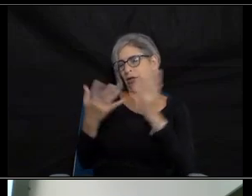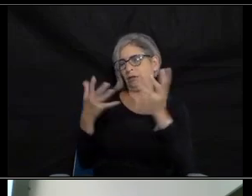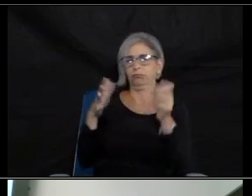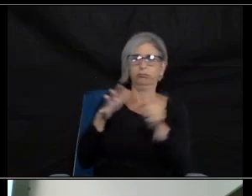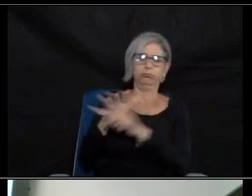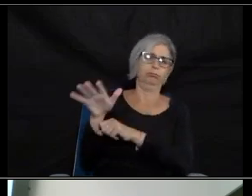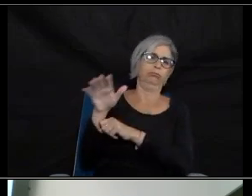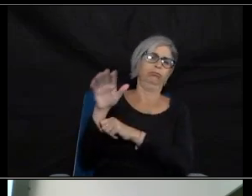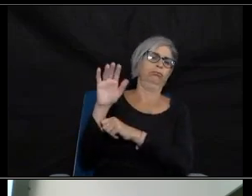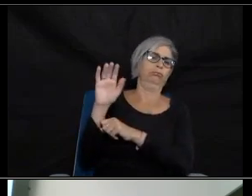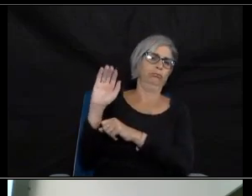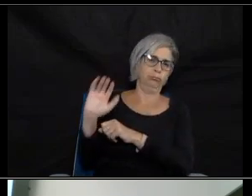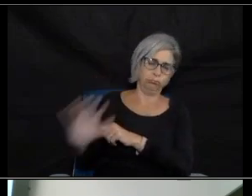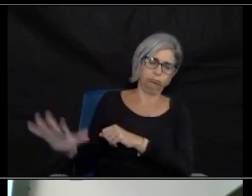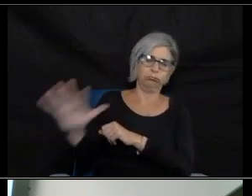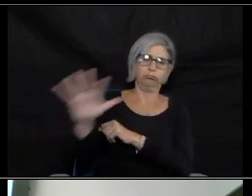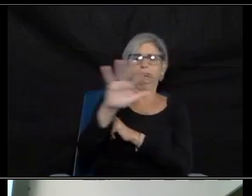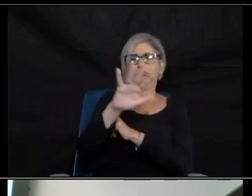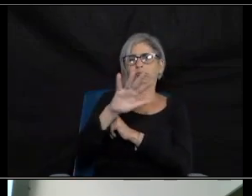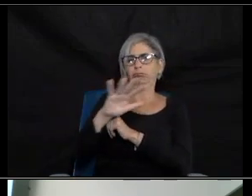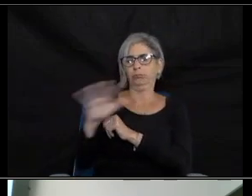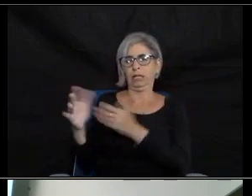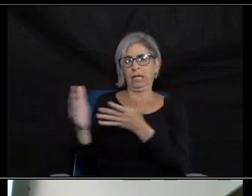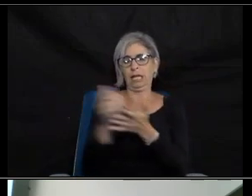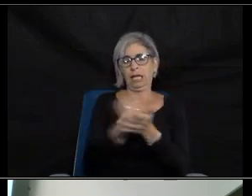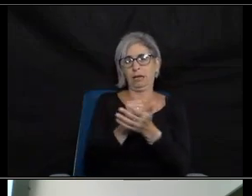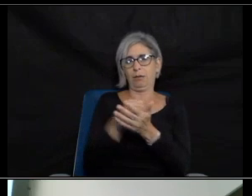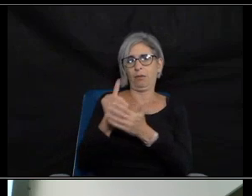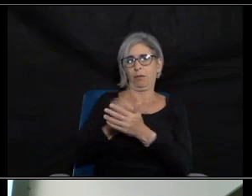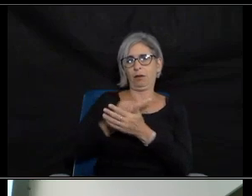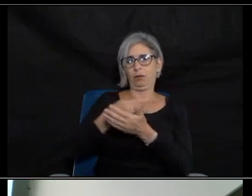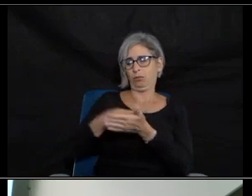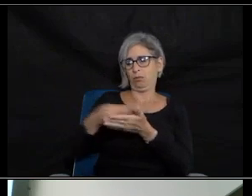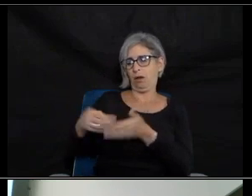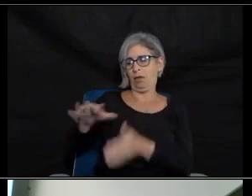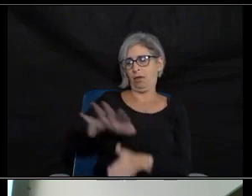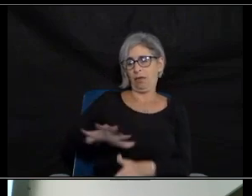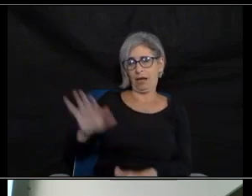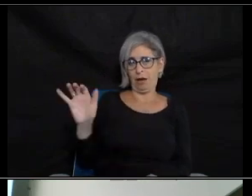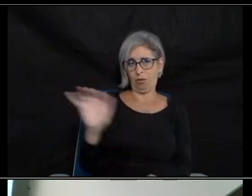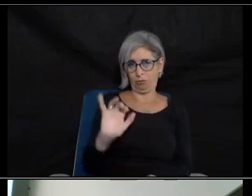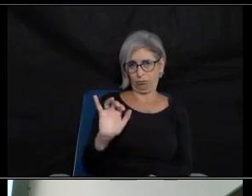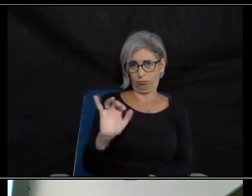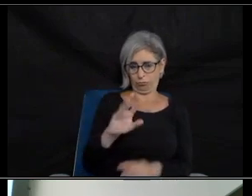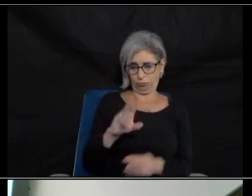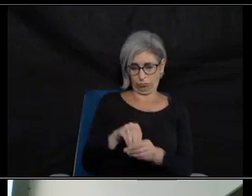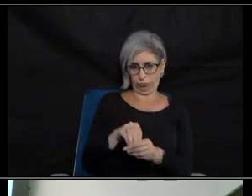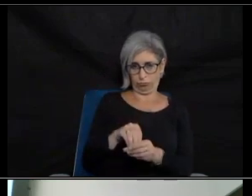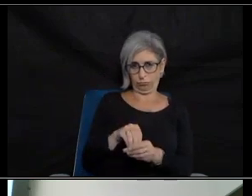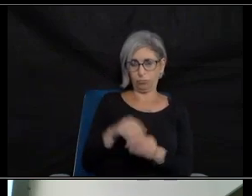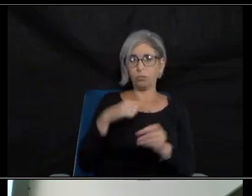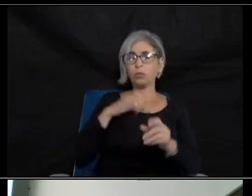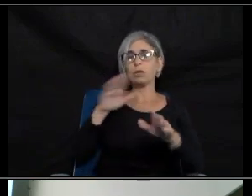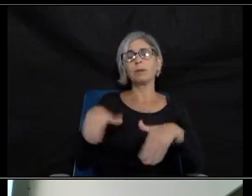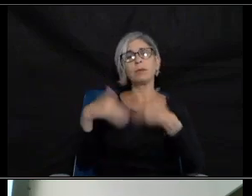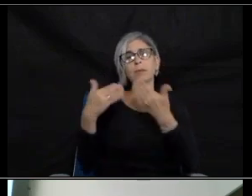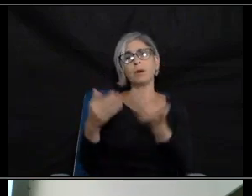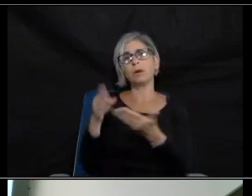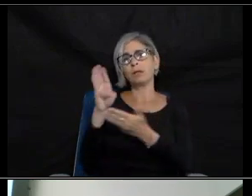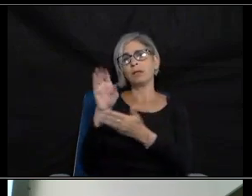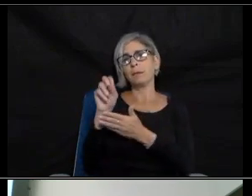municipal part of the project, along with income from us buying the land. We had proposed that the bond